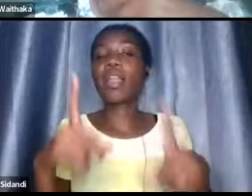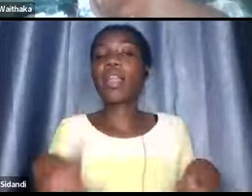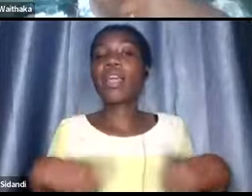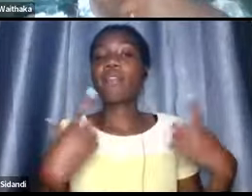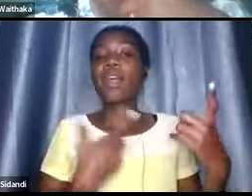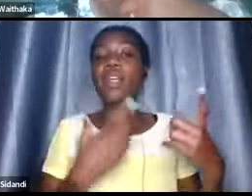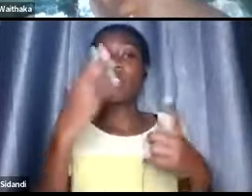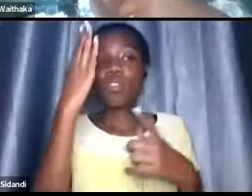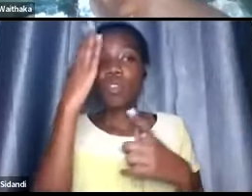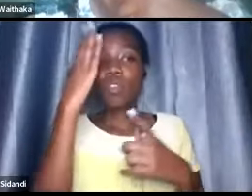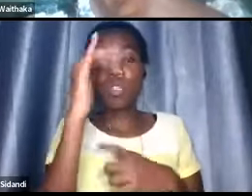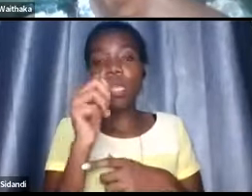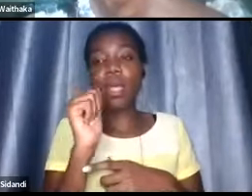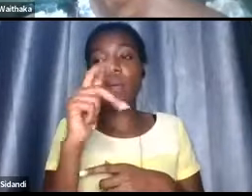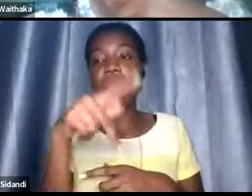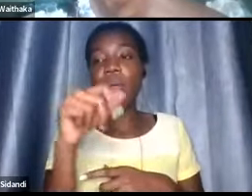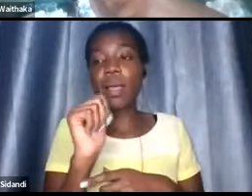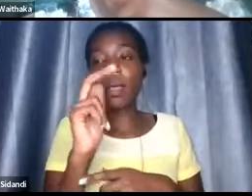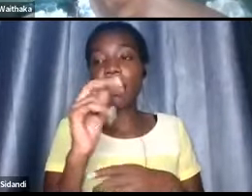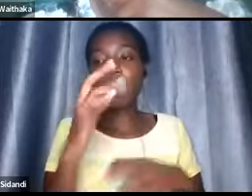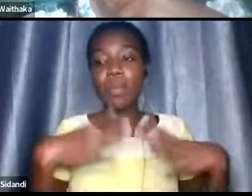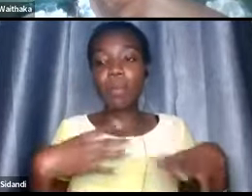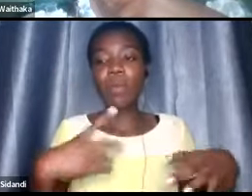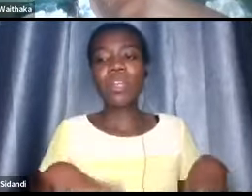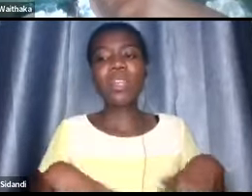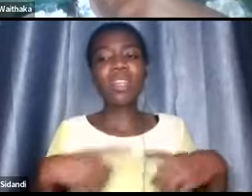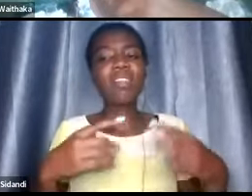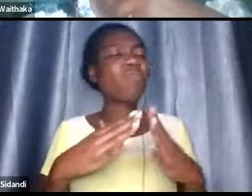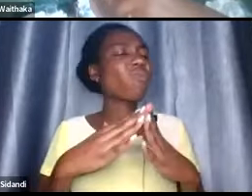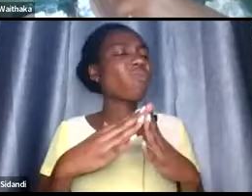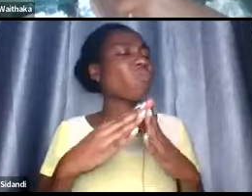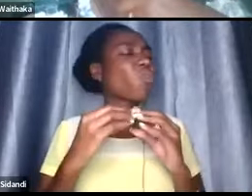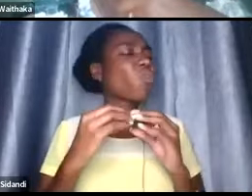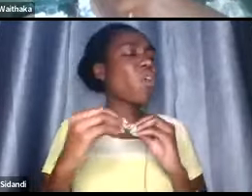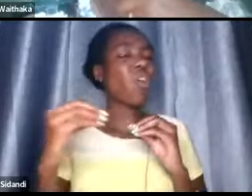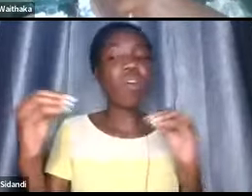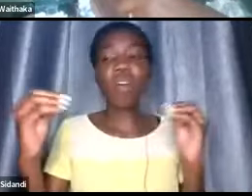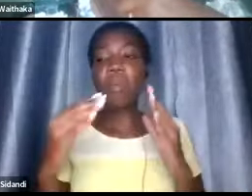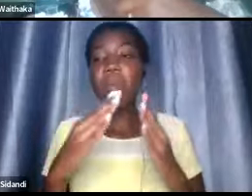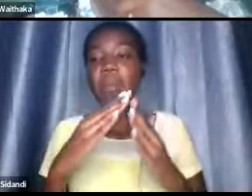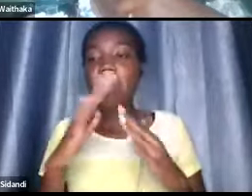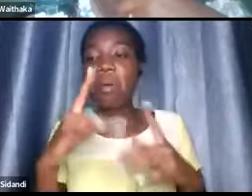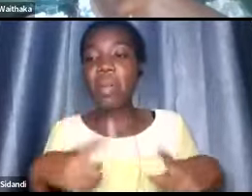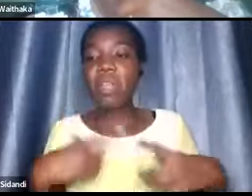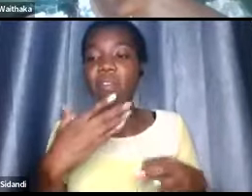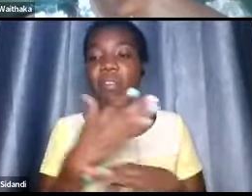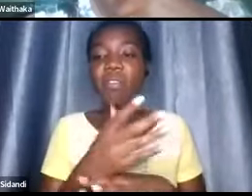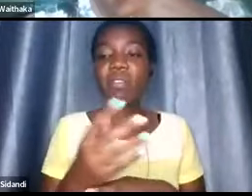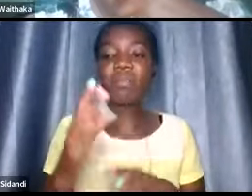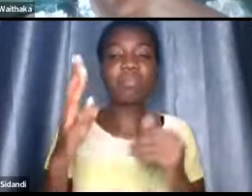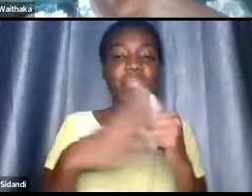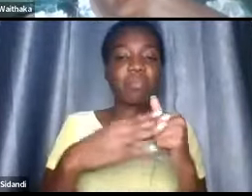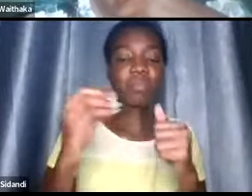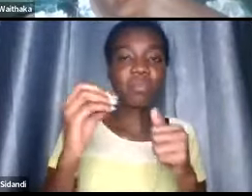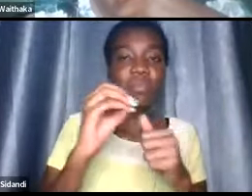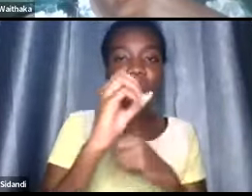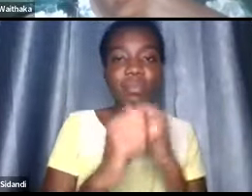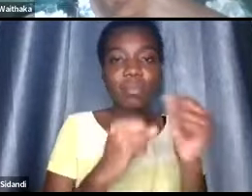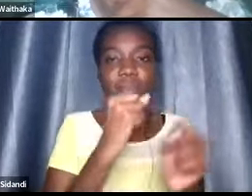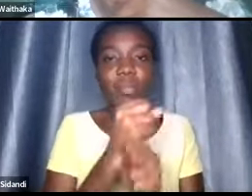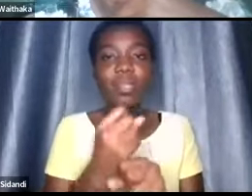live many years. Most of them live over 90 years, 100 something.